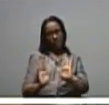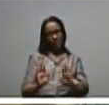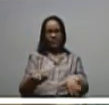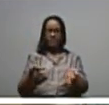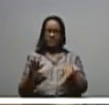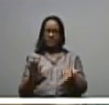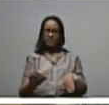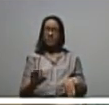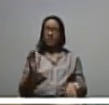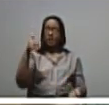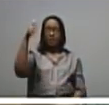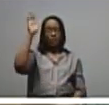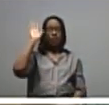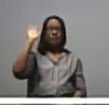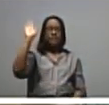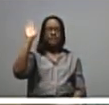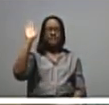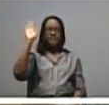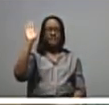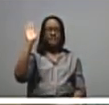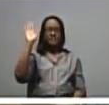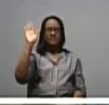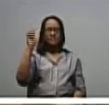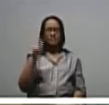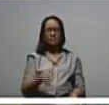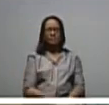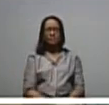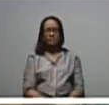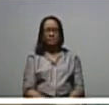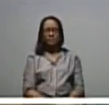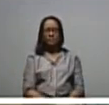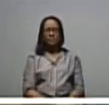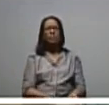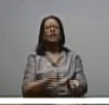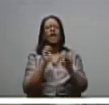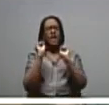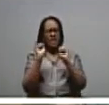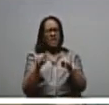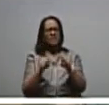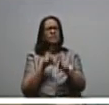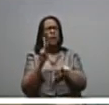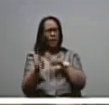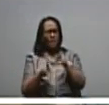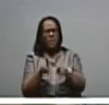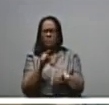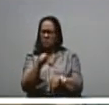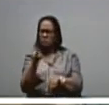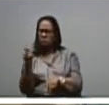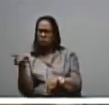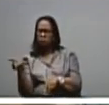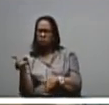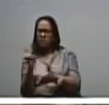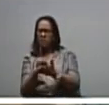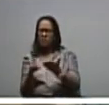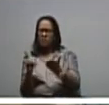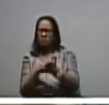God. And therefore, don't mind too much people discriminate against you. Use that